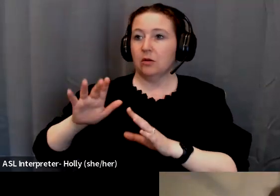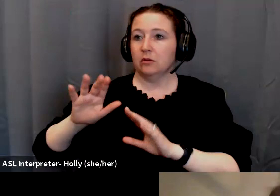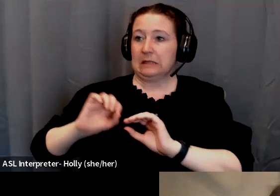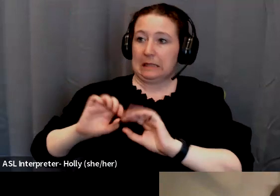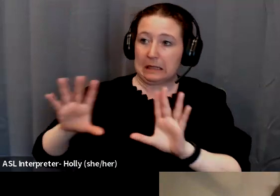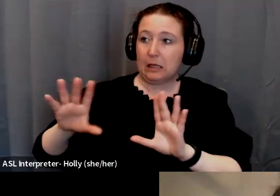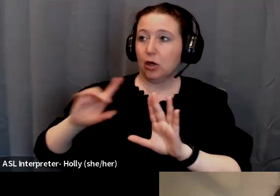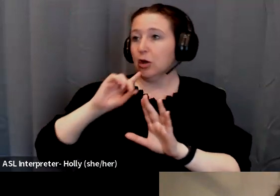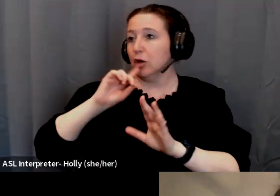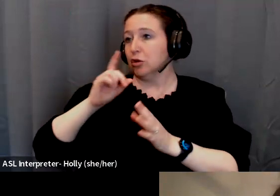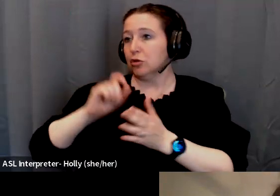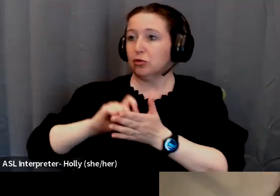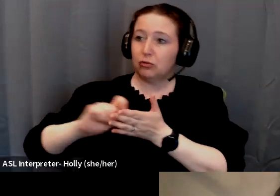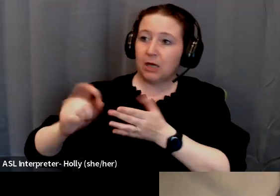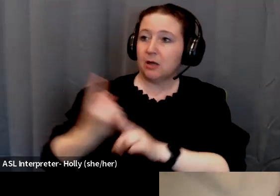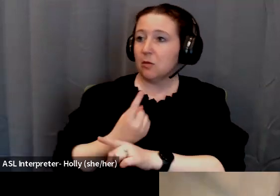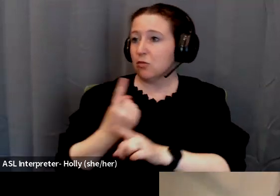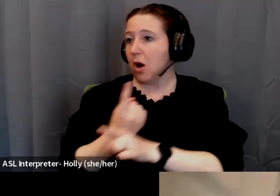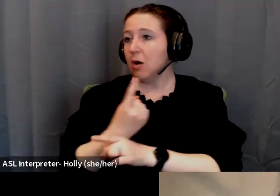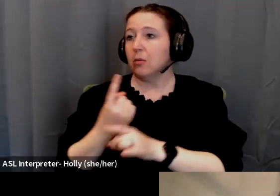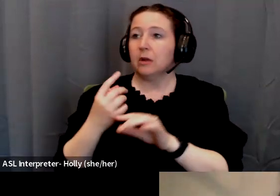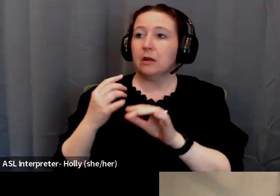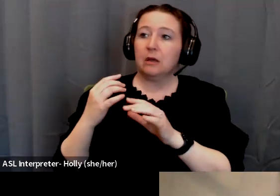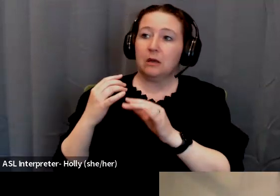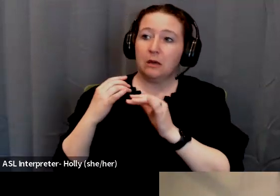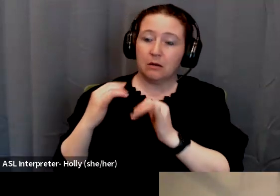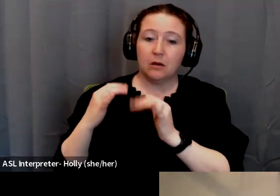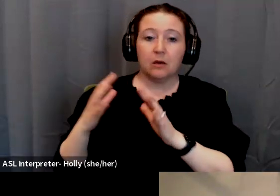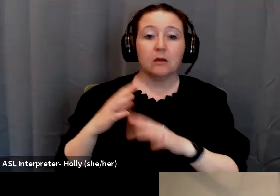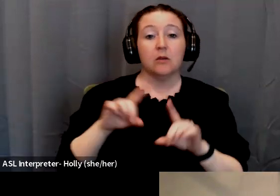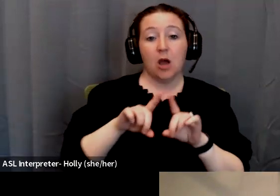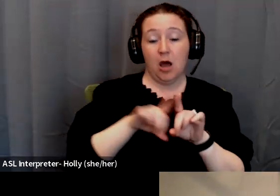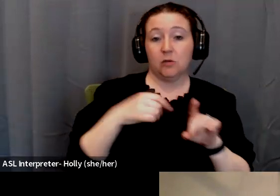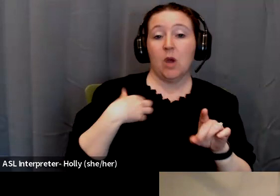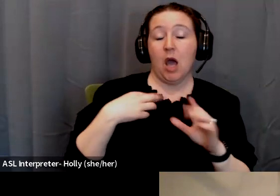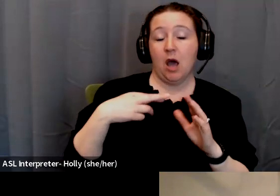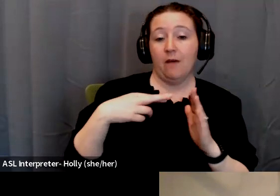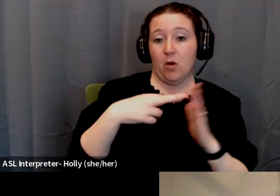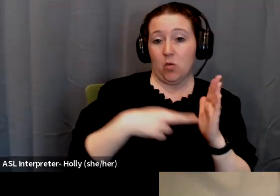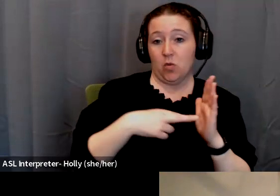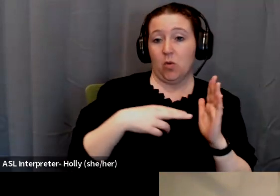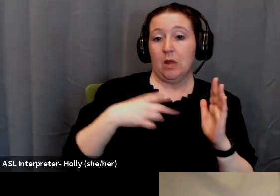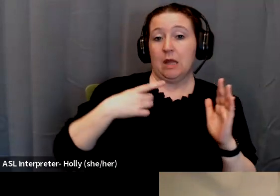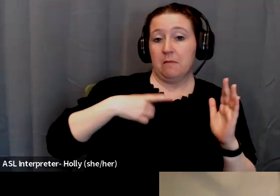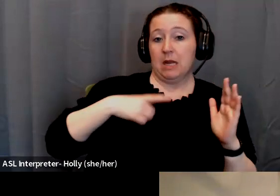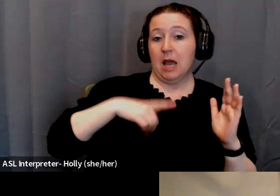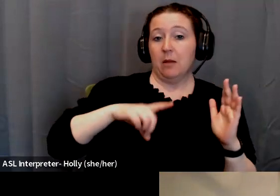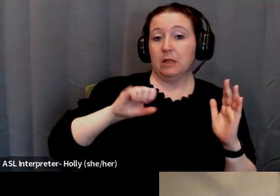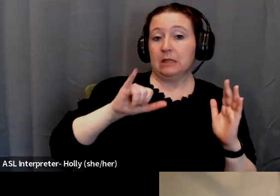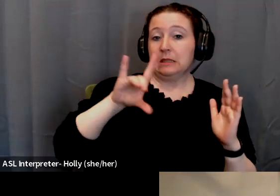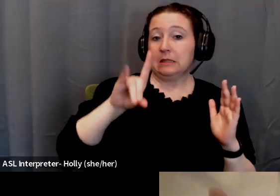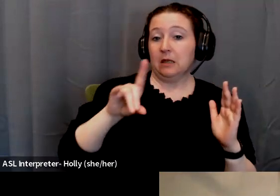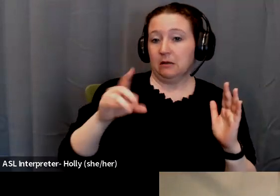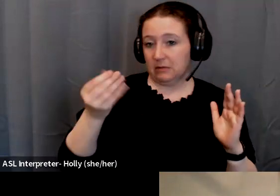it's thought through and it's internally consistent. Also, there is a rule in the Minneapolis Synod, and again, Felecia, weigh in if this changed, that